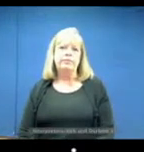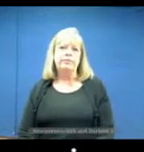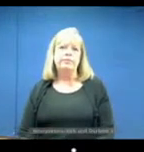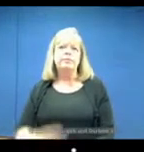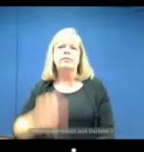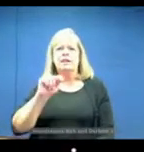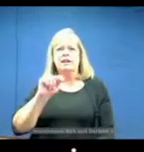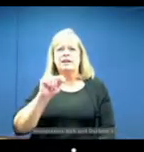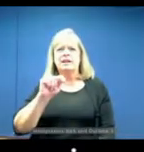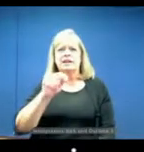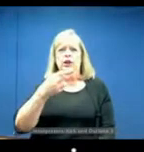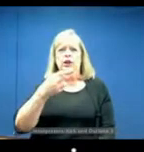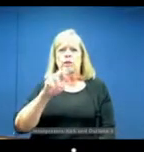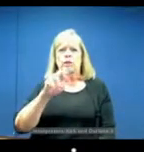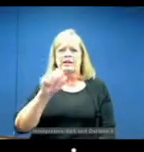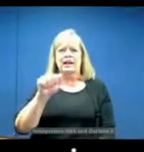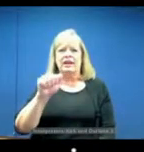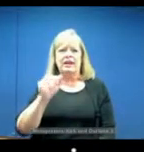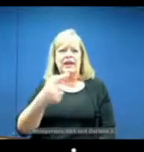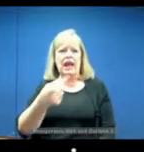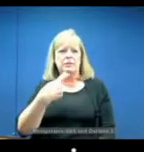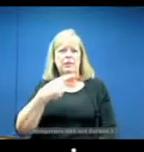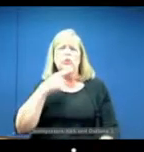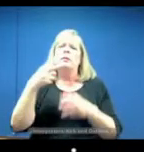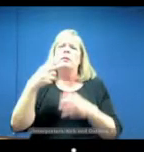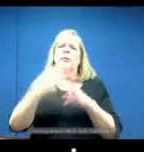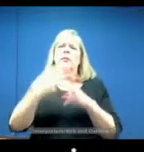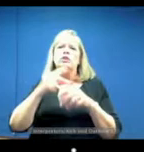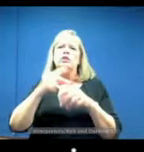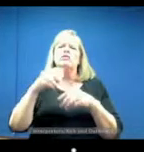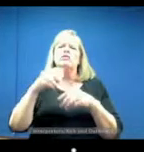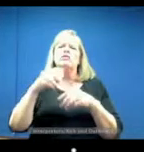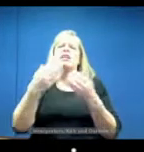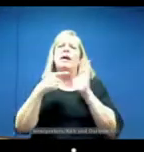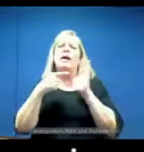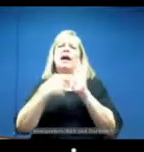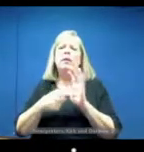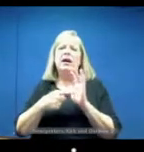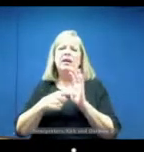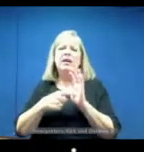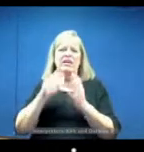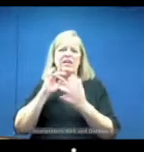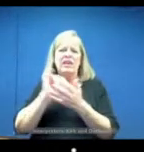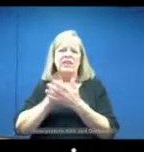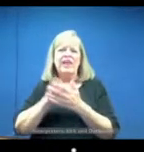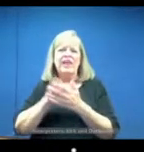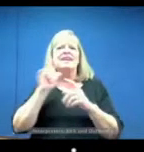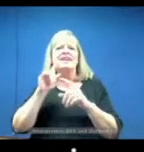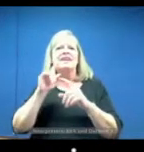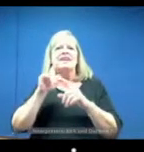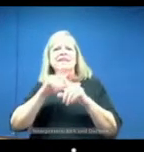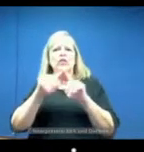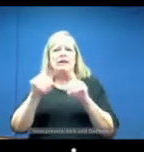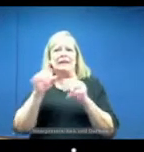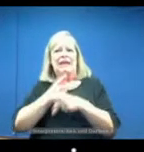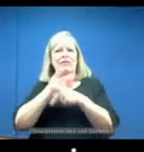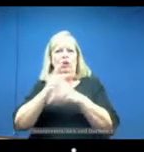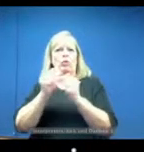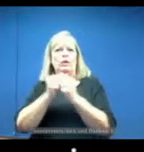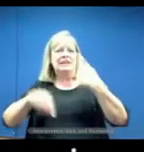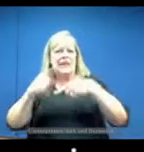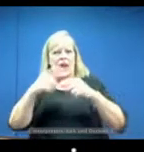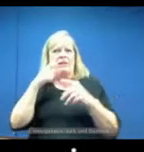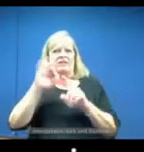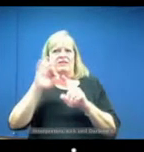Teresa's asking, you mentioned about giving examples of being careful to sign because of different perspectives. Is it always okay